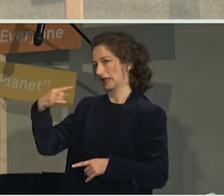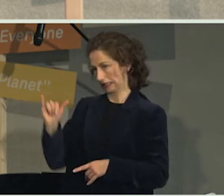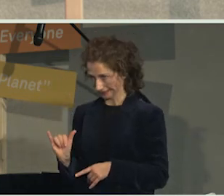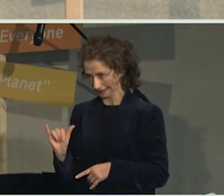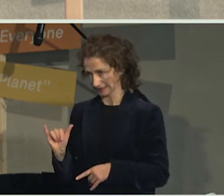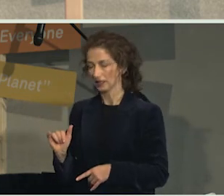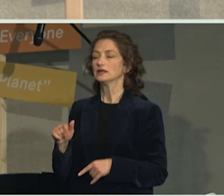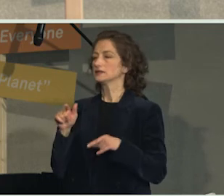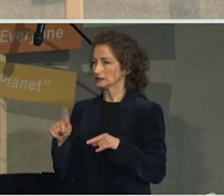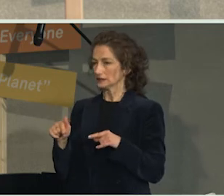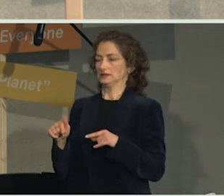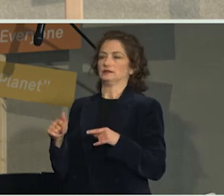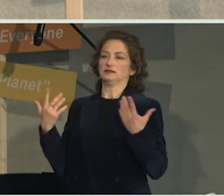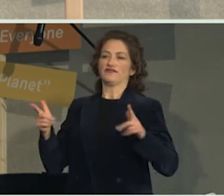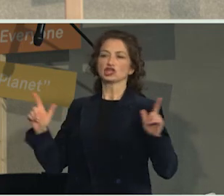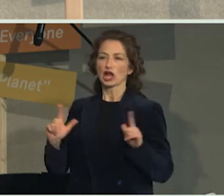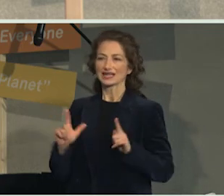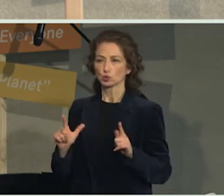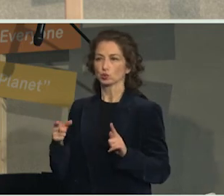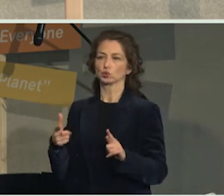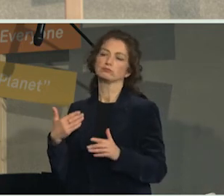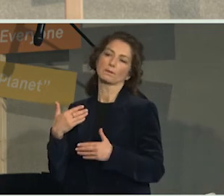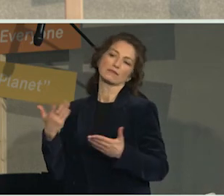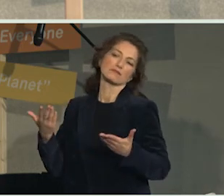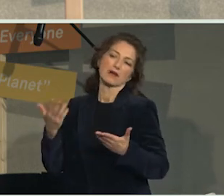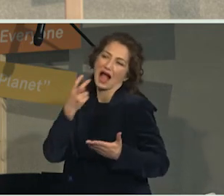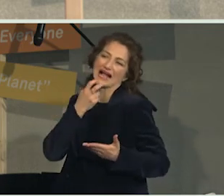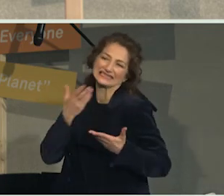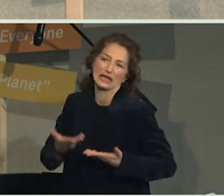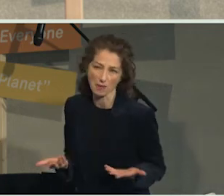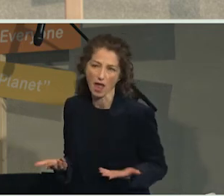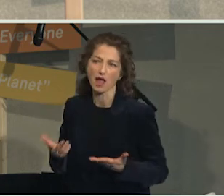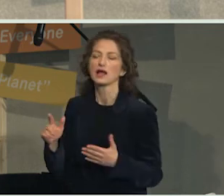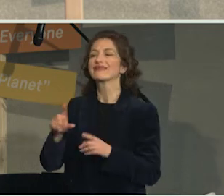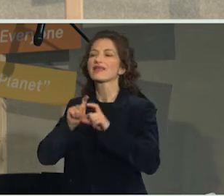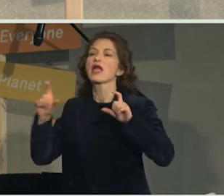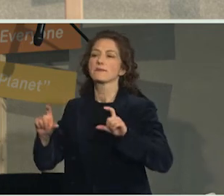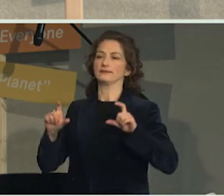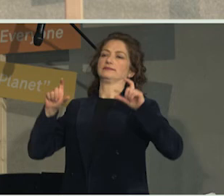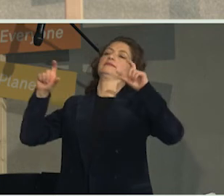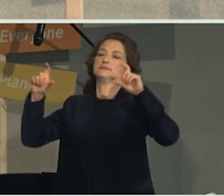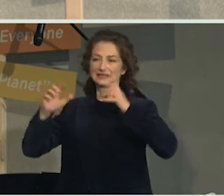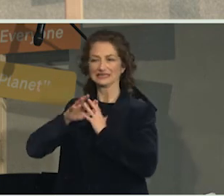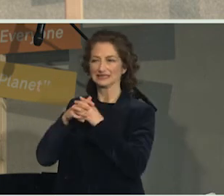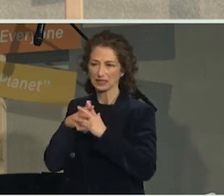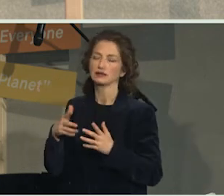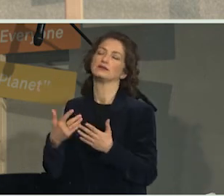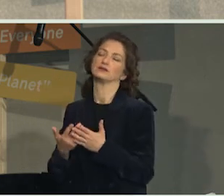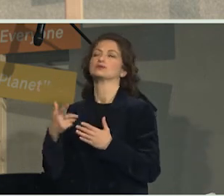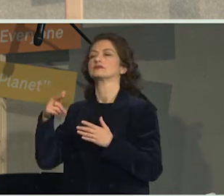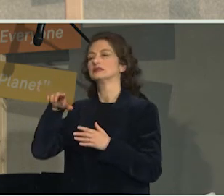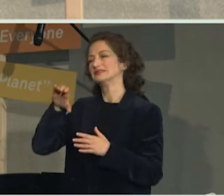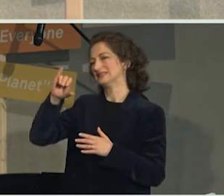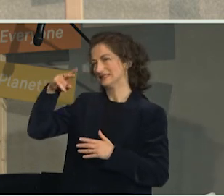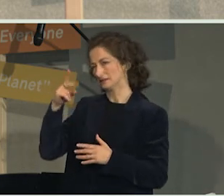this amazing event, for lifting up intersectionality, for supporting CIJ, and supporting all